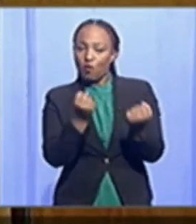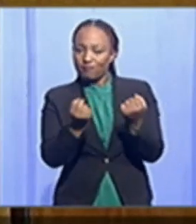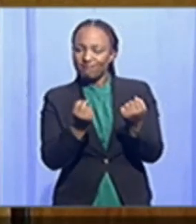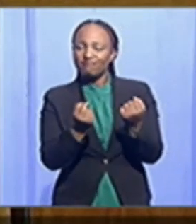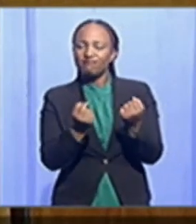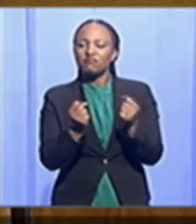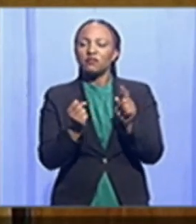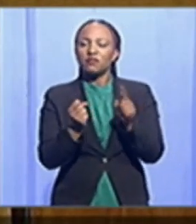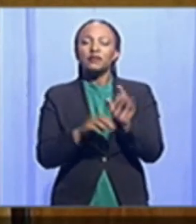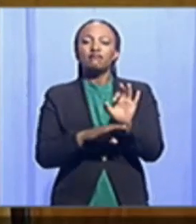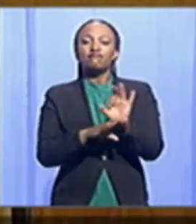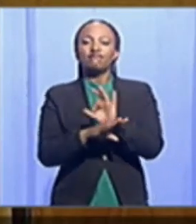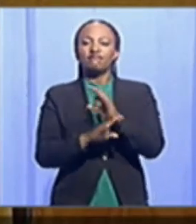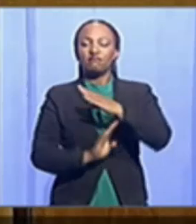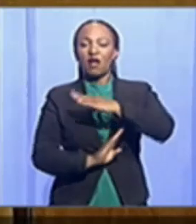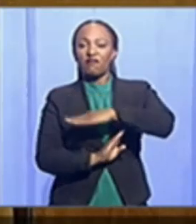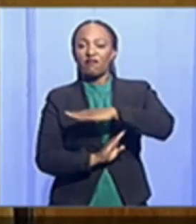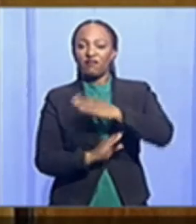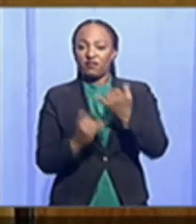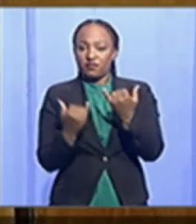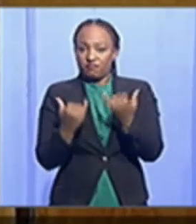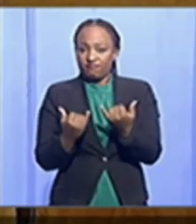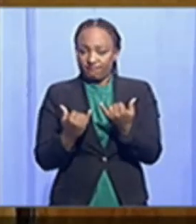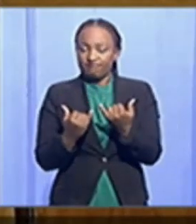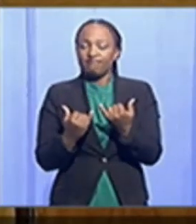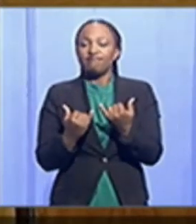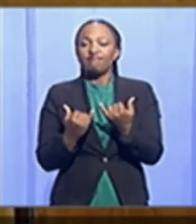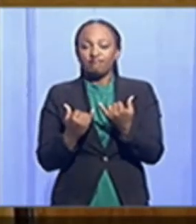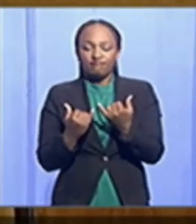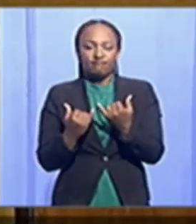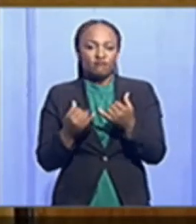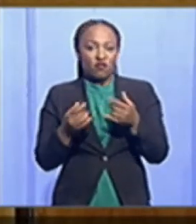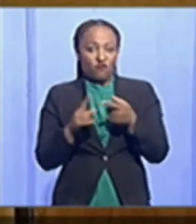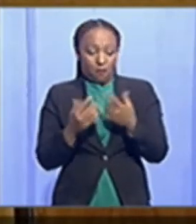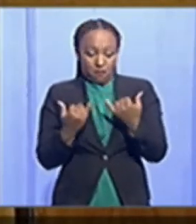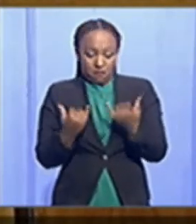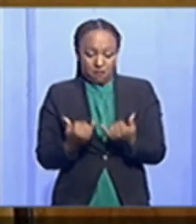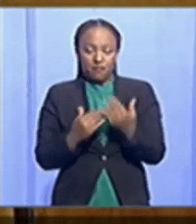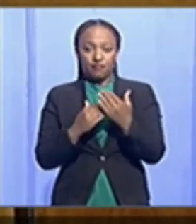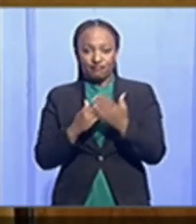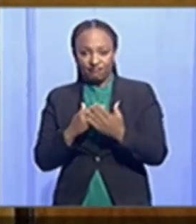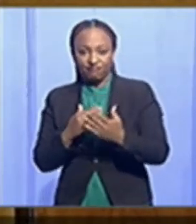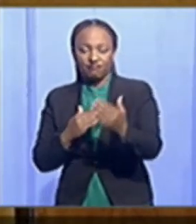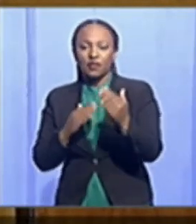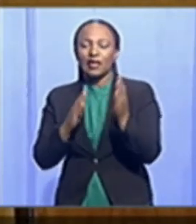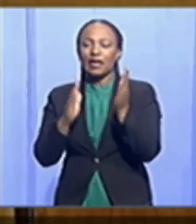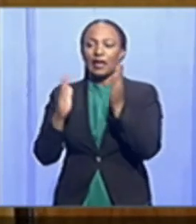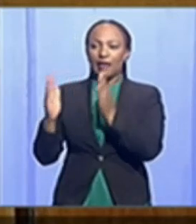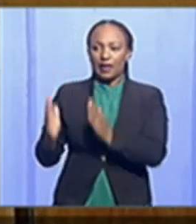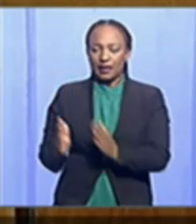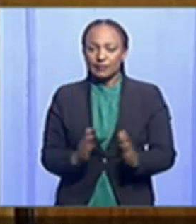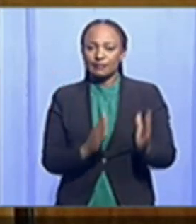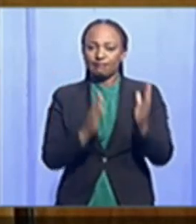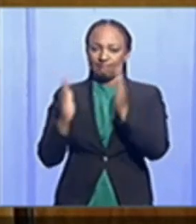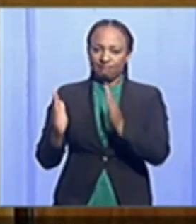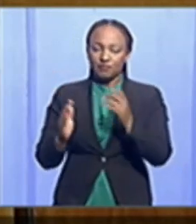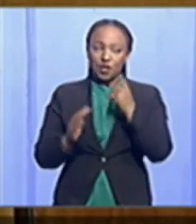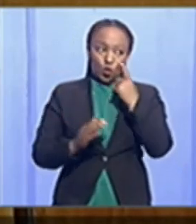this afternoon or from here henceforth to make arrangements that there are